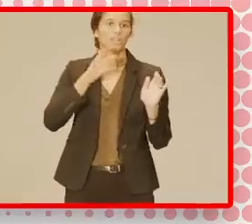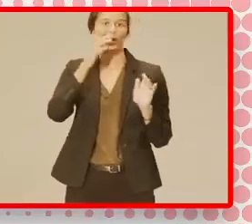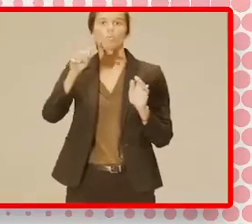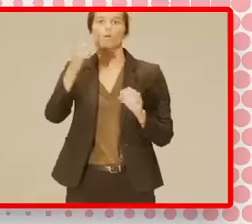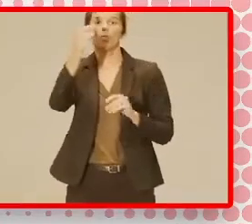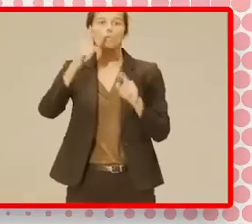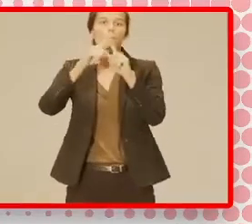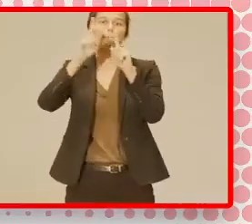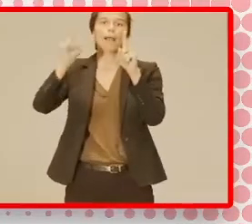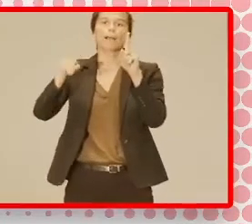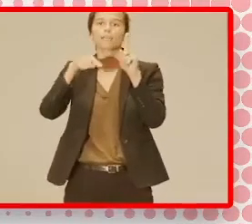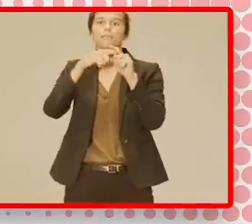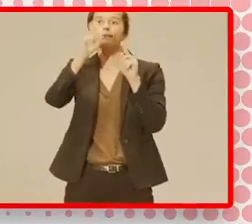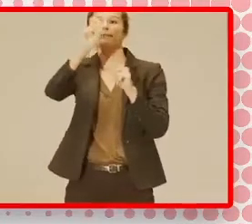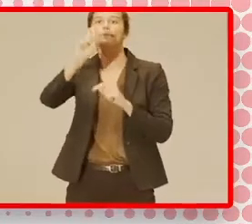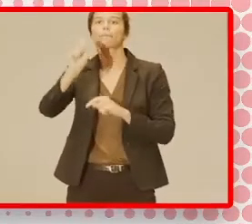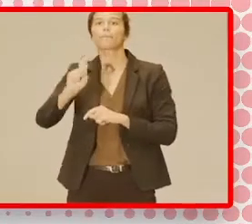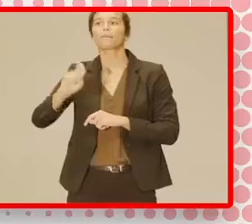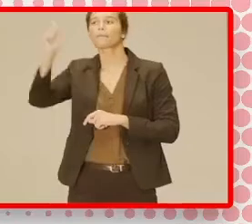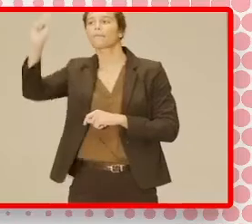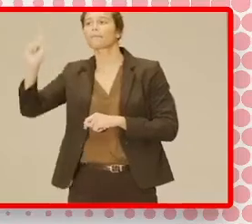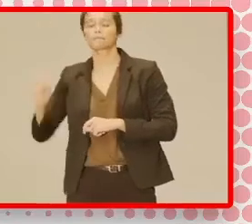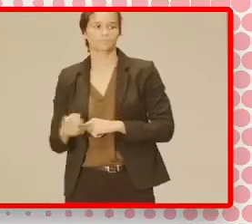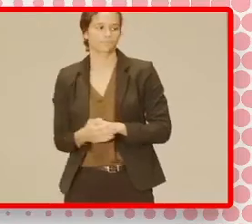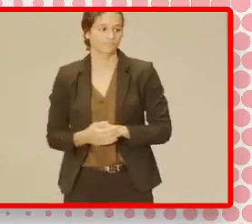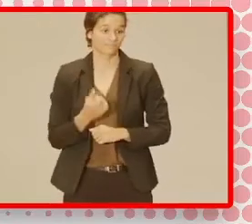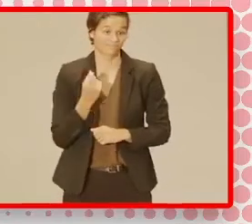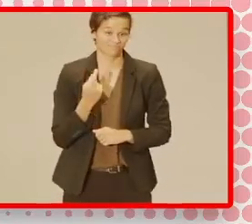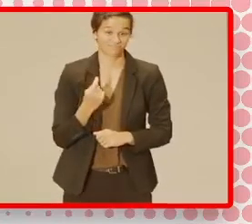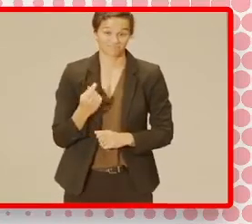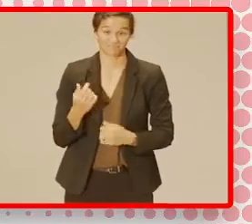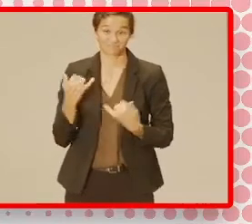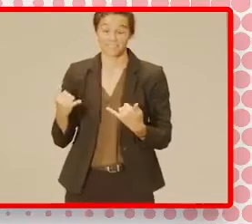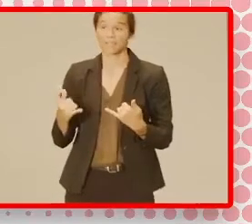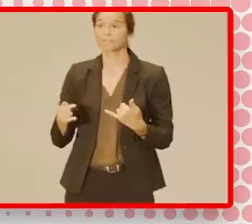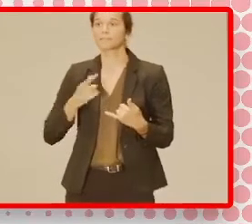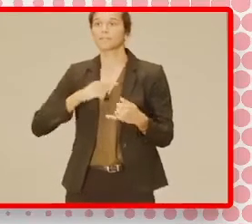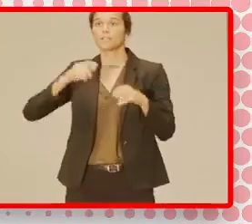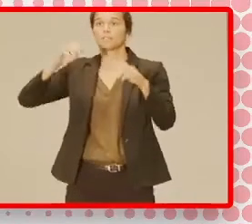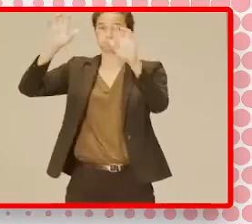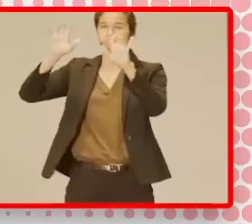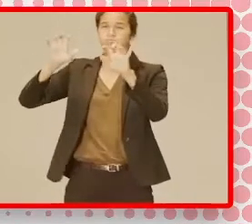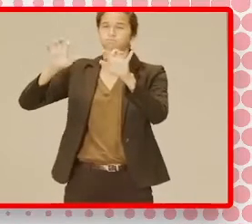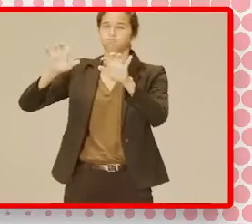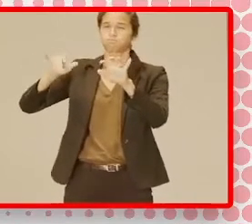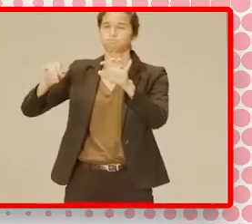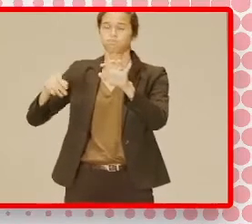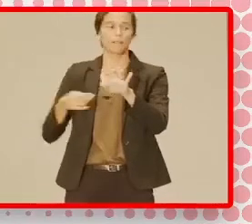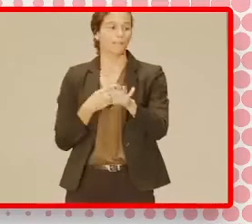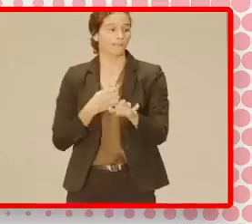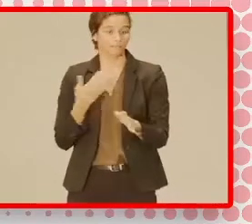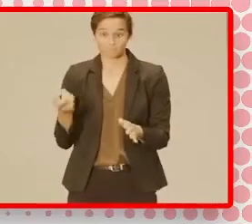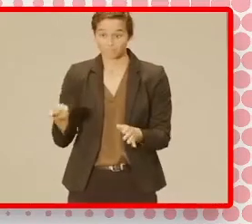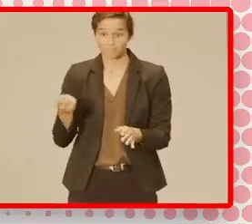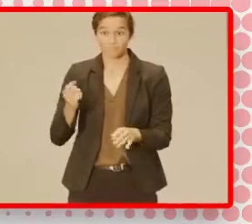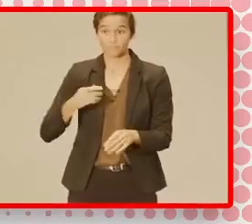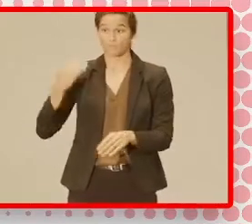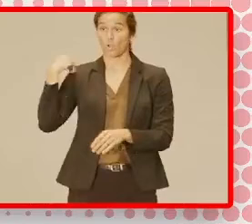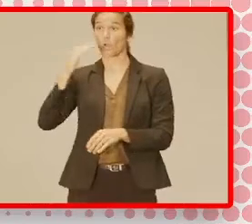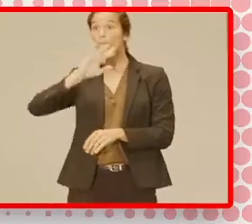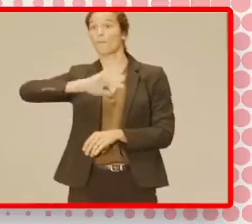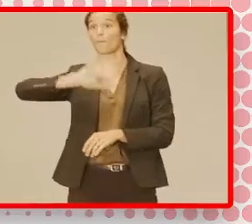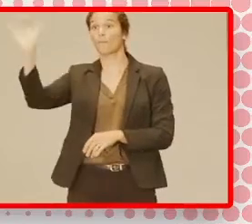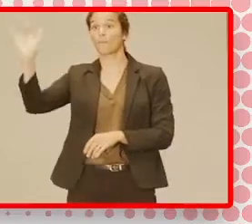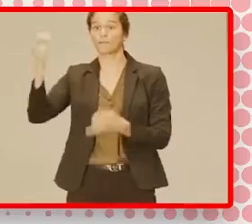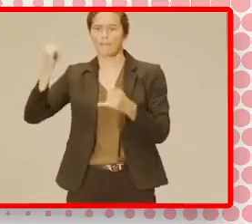what? There are fewer and fewer boxes that are empty, and the closer he gets to the end, the more excited he gets. So his